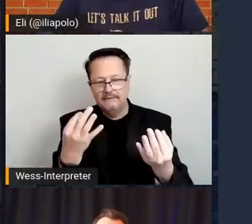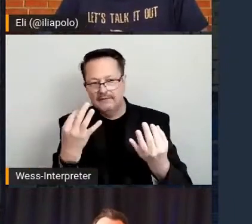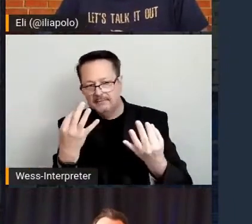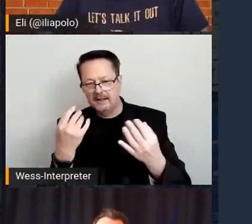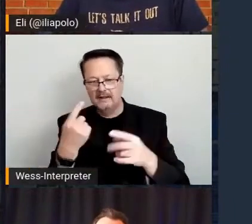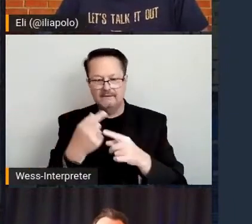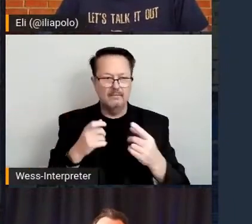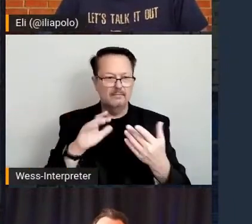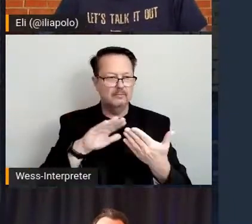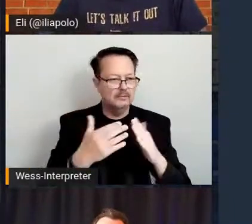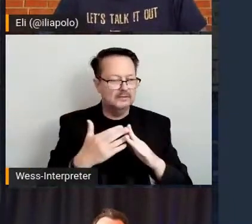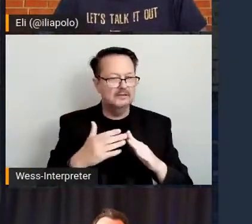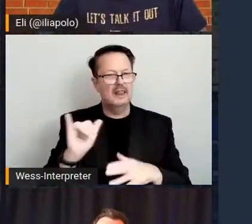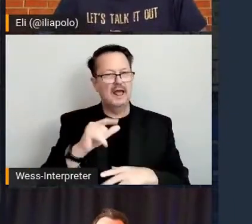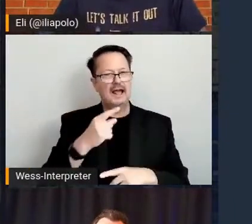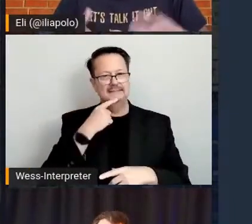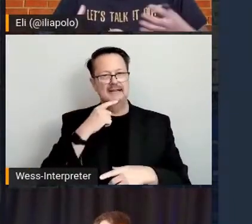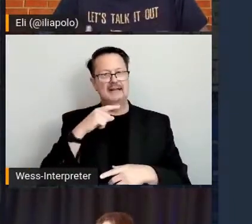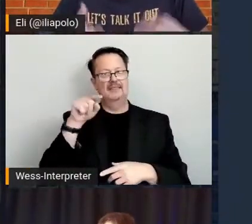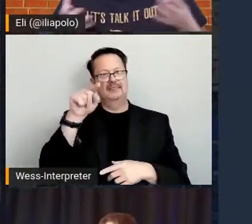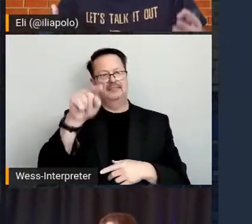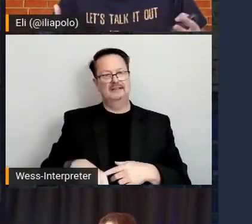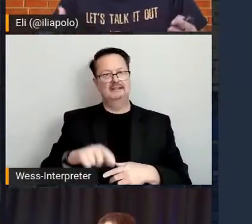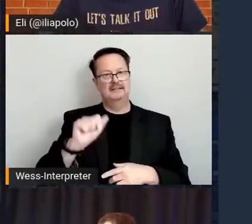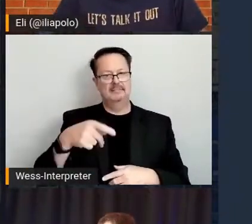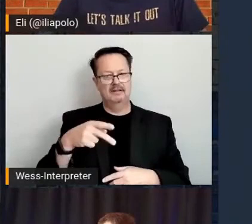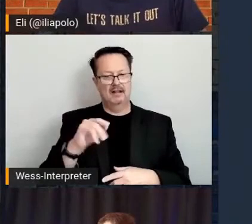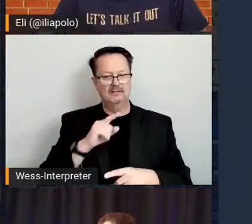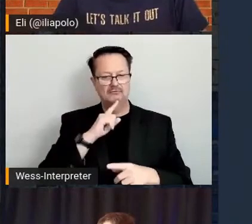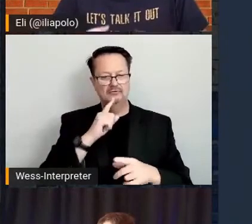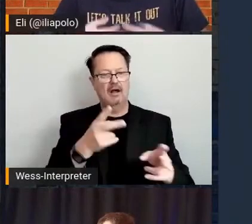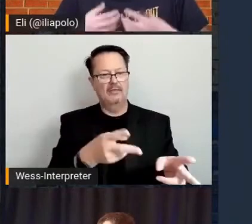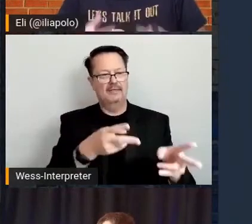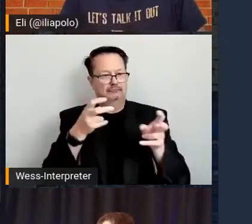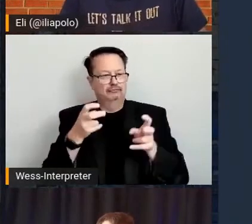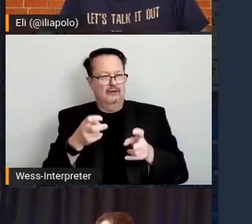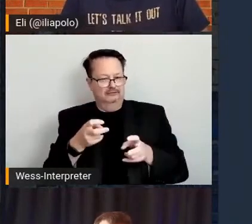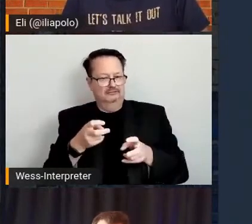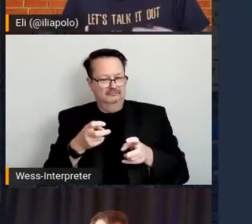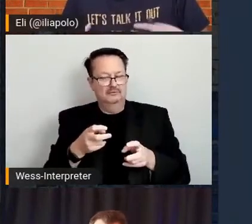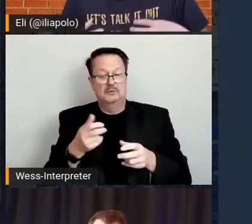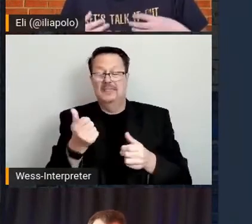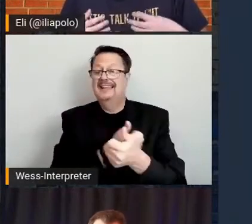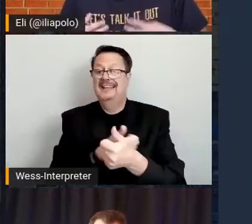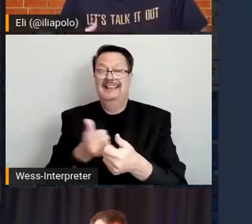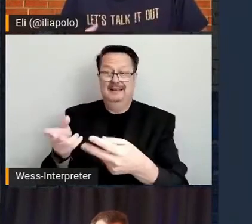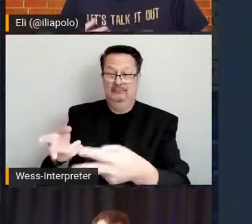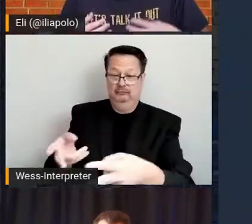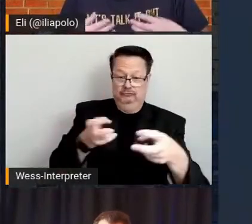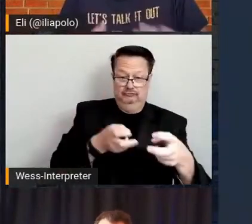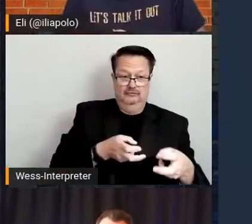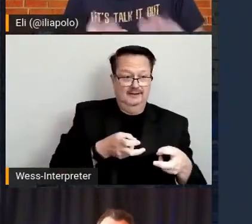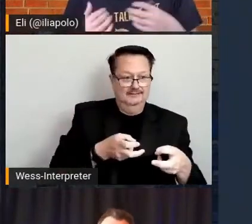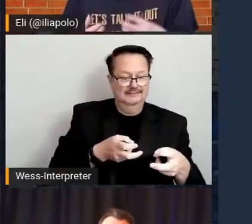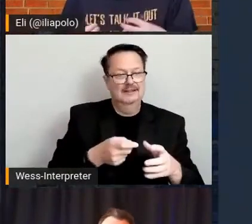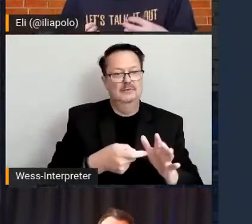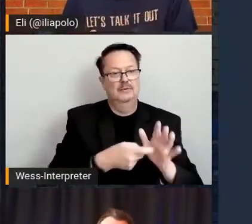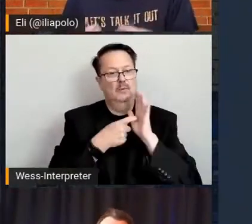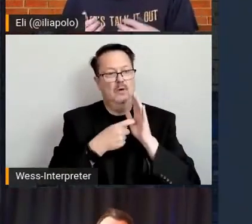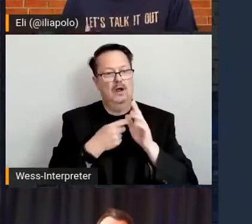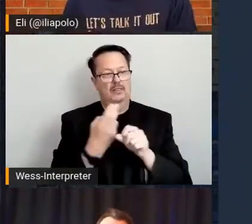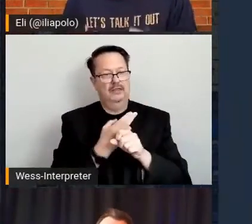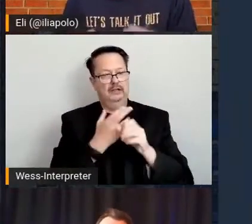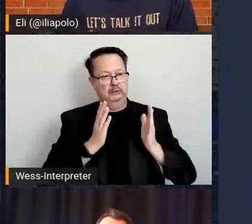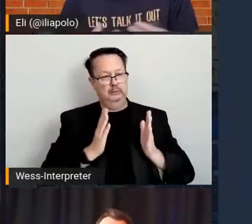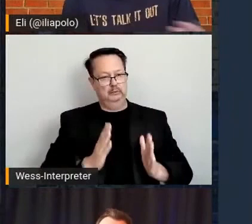mentioned before, these APIs are the abstraction layer, right? And with any abstraction, it requires from the user kind